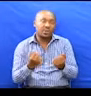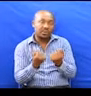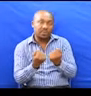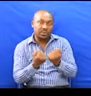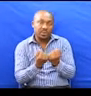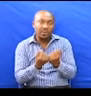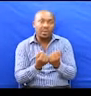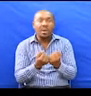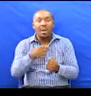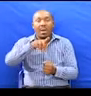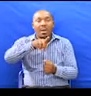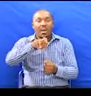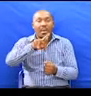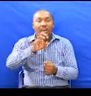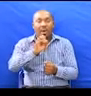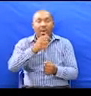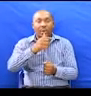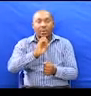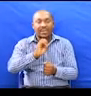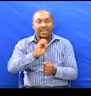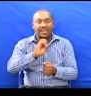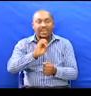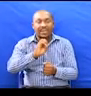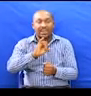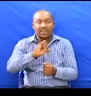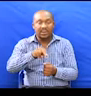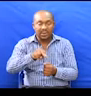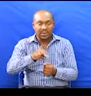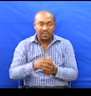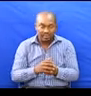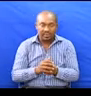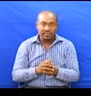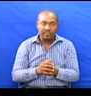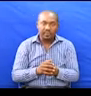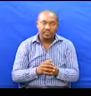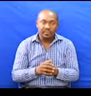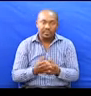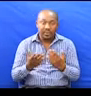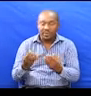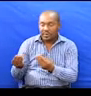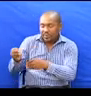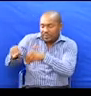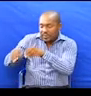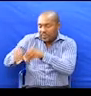Protein. So peptide bond is the bond that unites amino acid to form what?